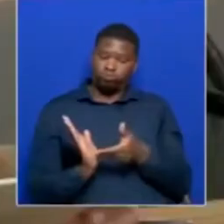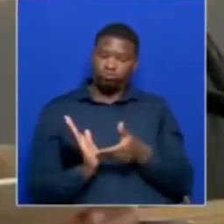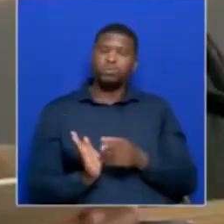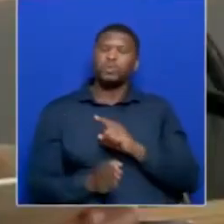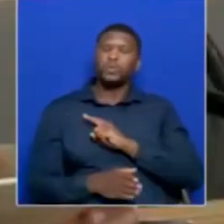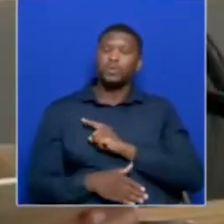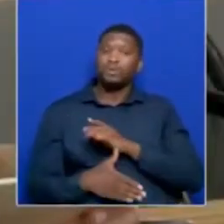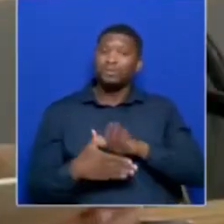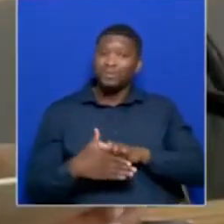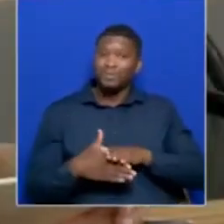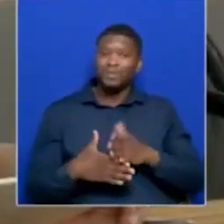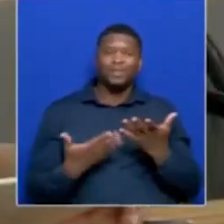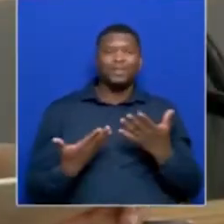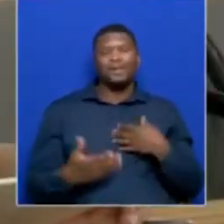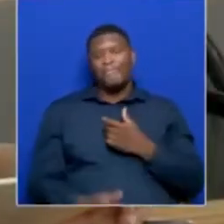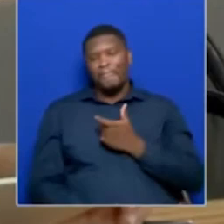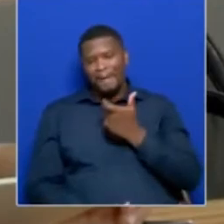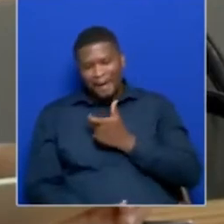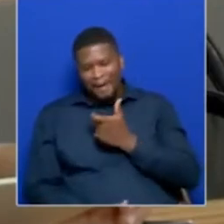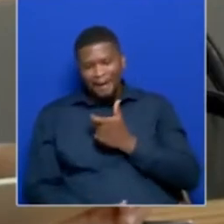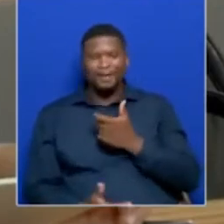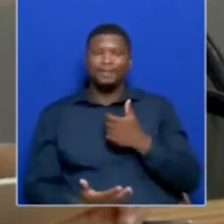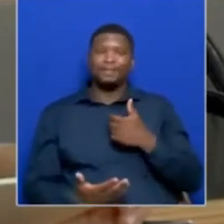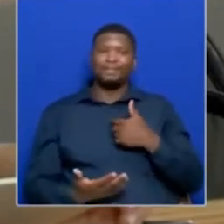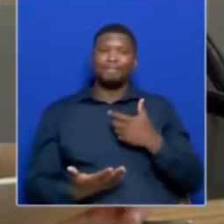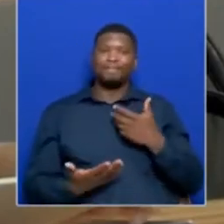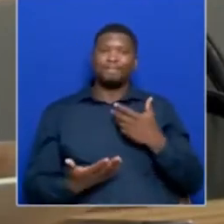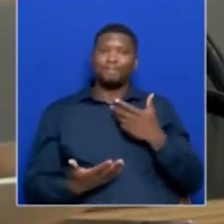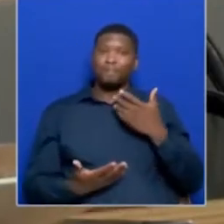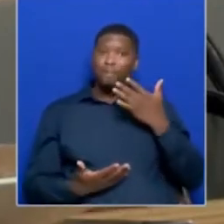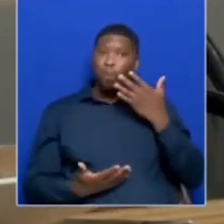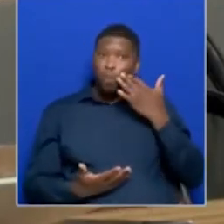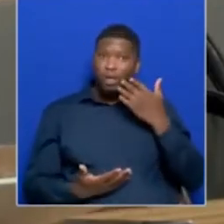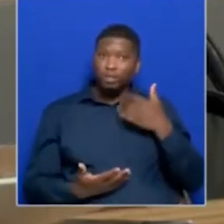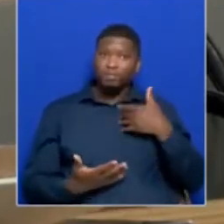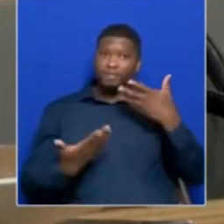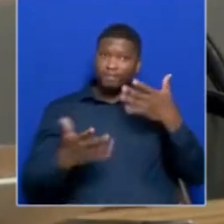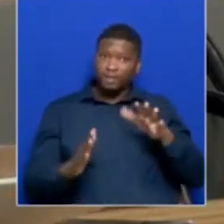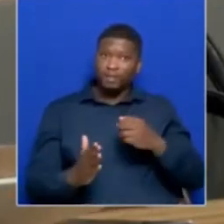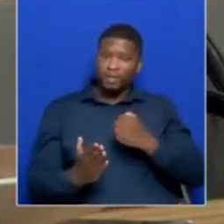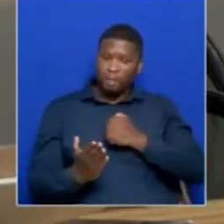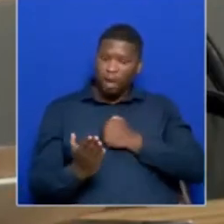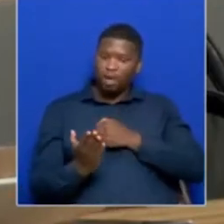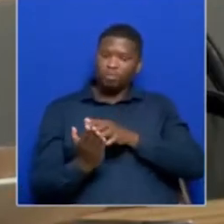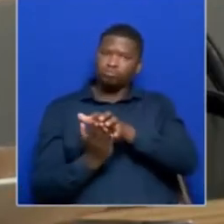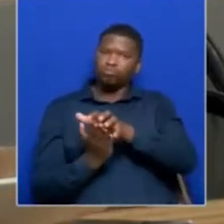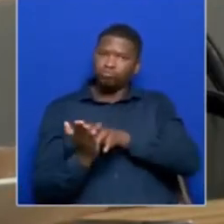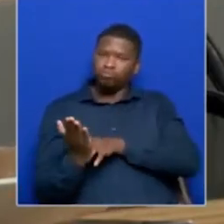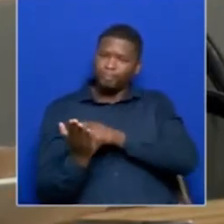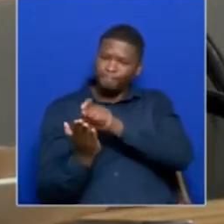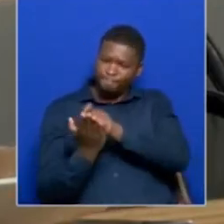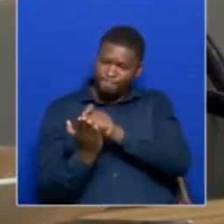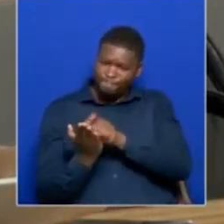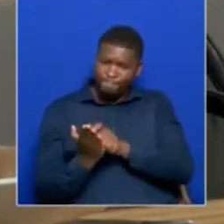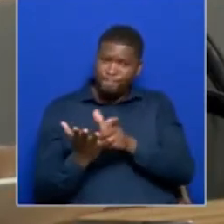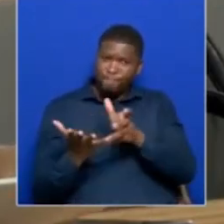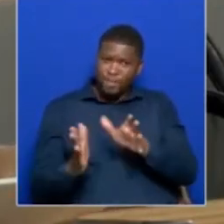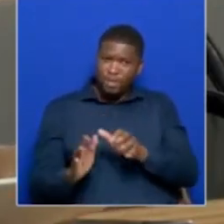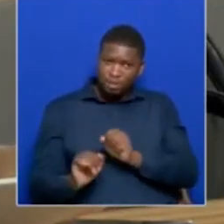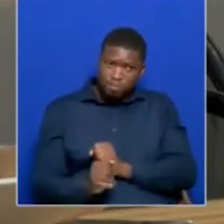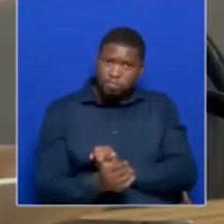I was subpoenaed after I deposed my statement. I was